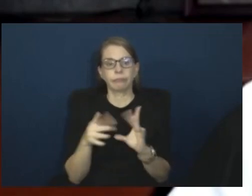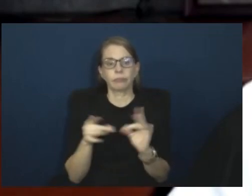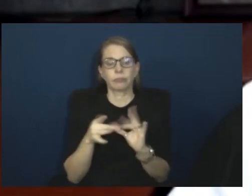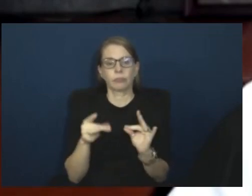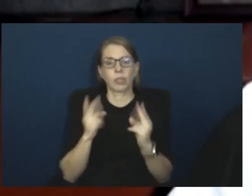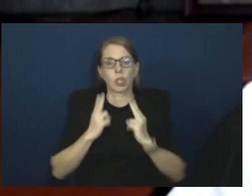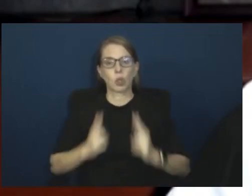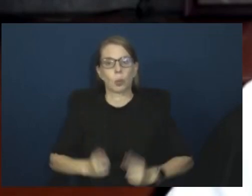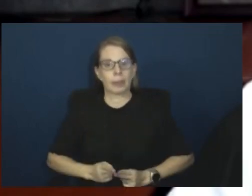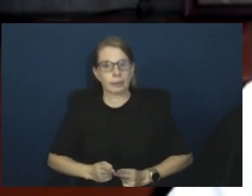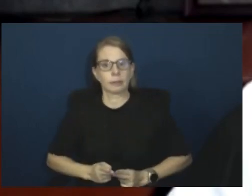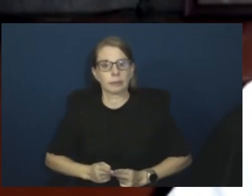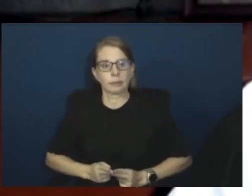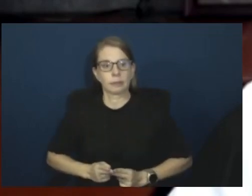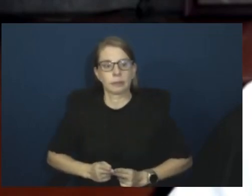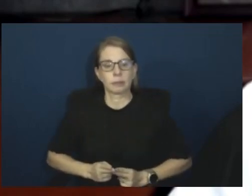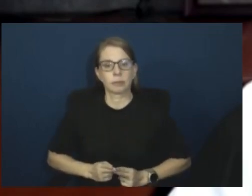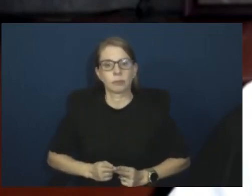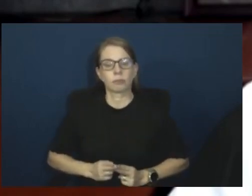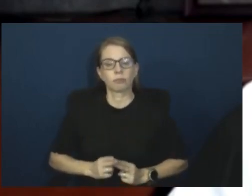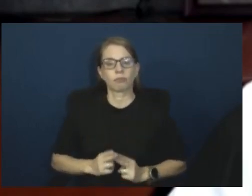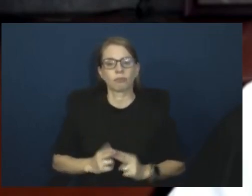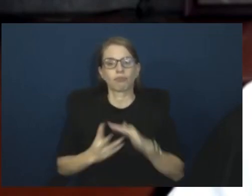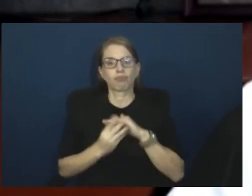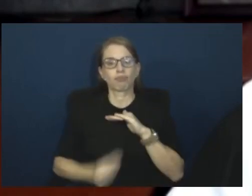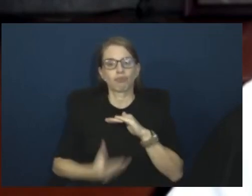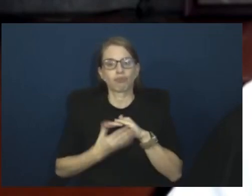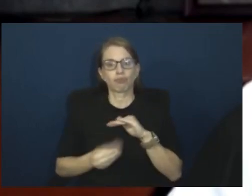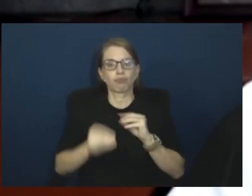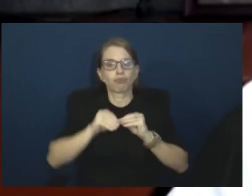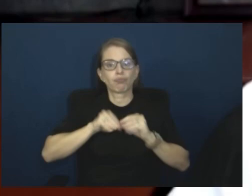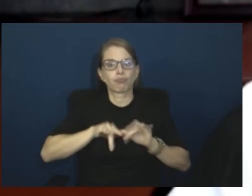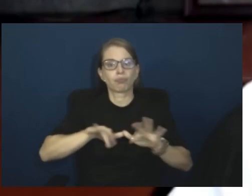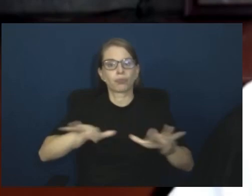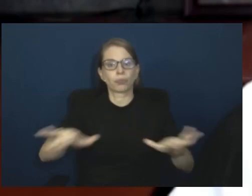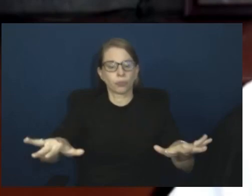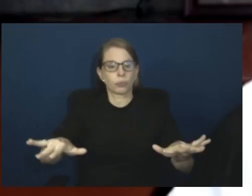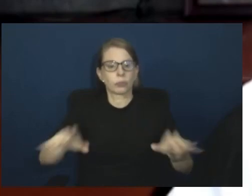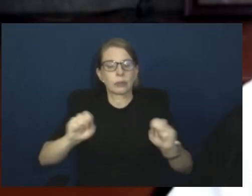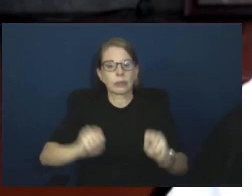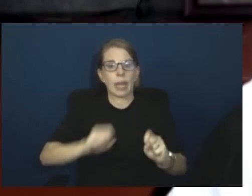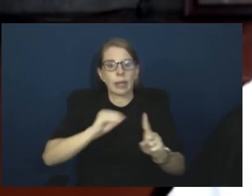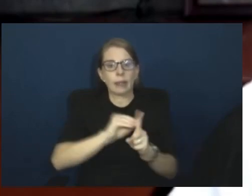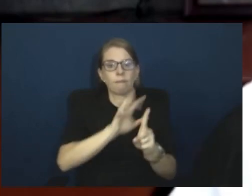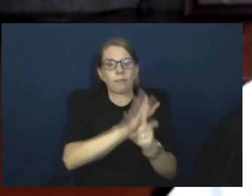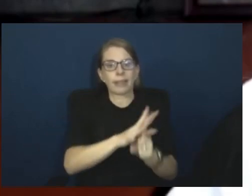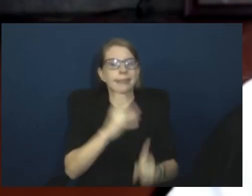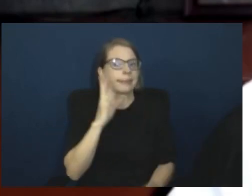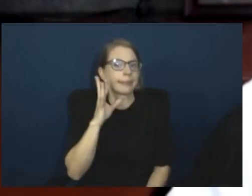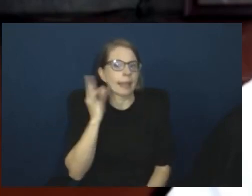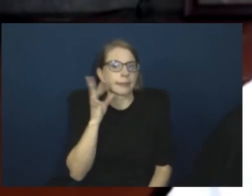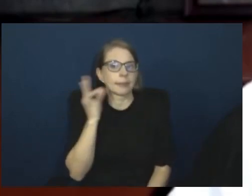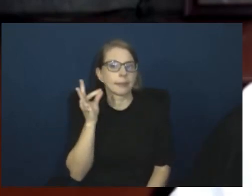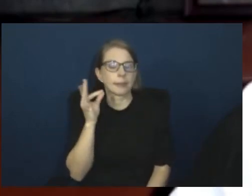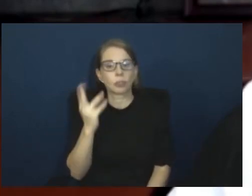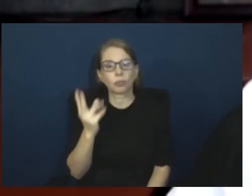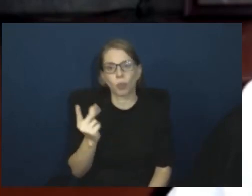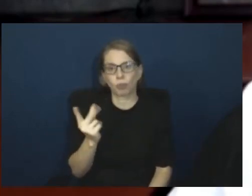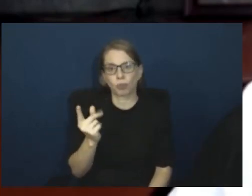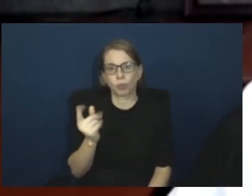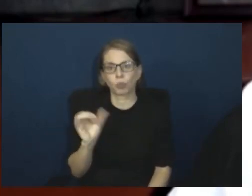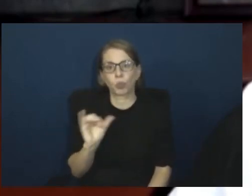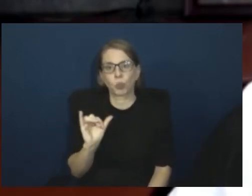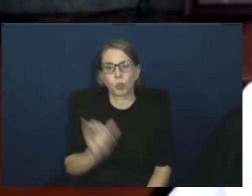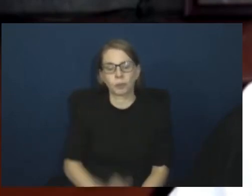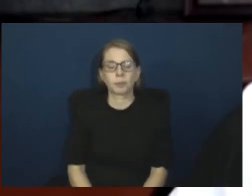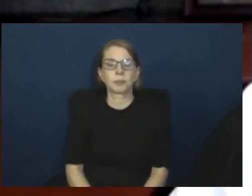human being who is shedding SARS-CoV-2 can infect cats, also dogs. So